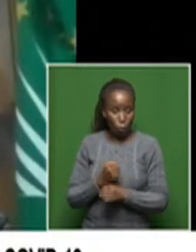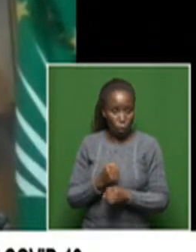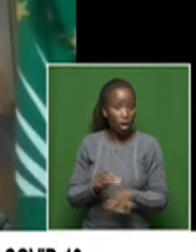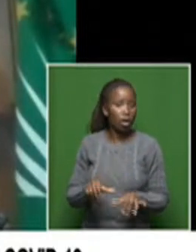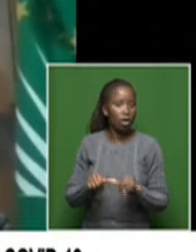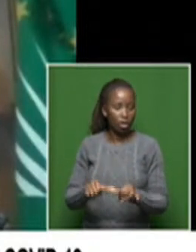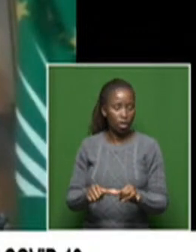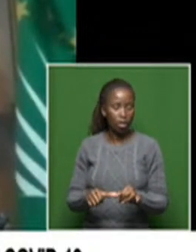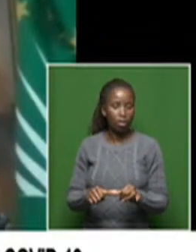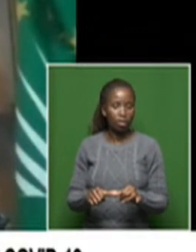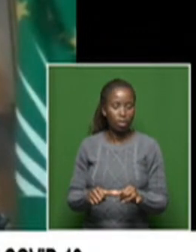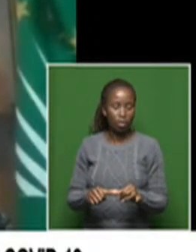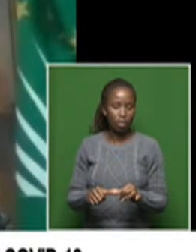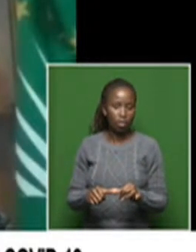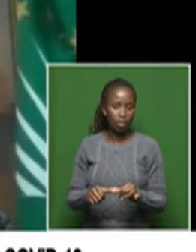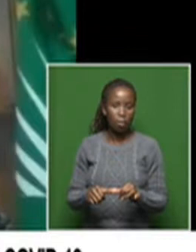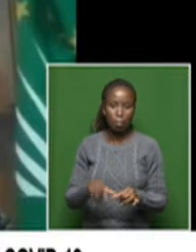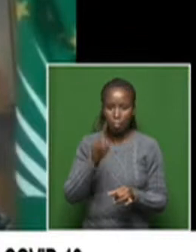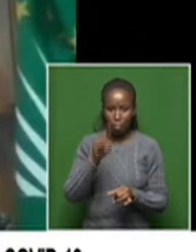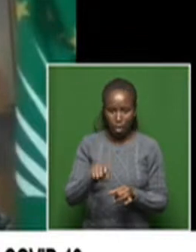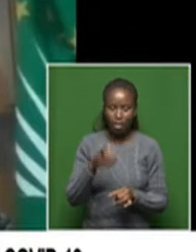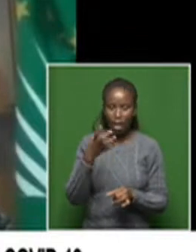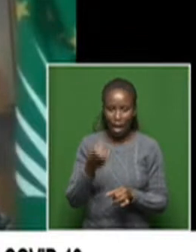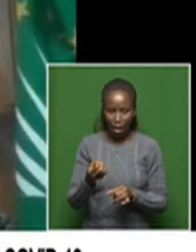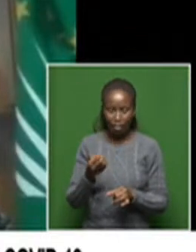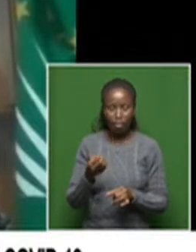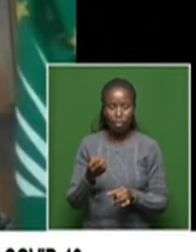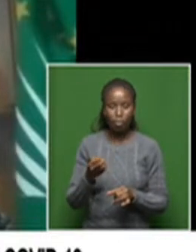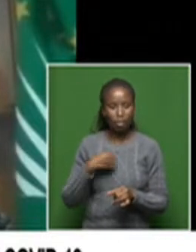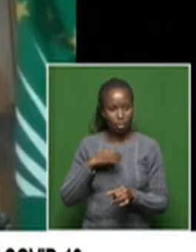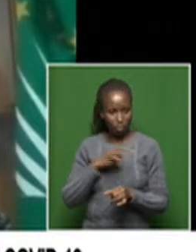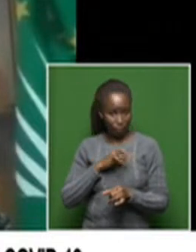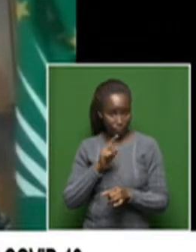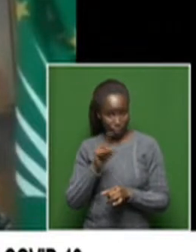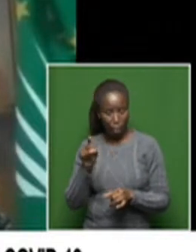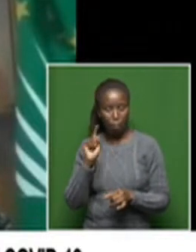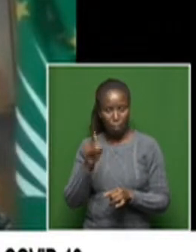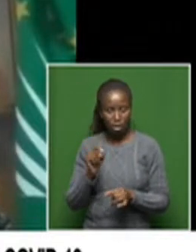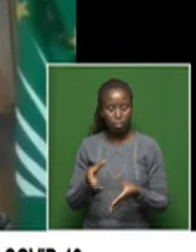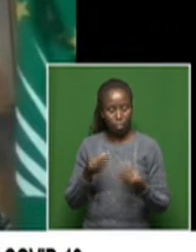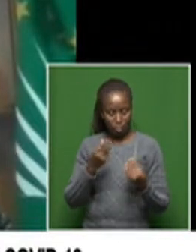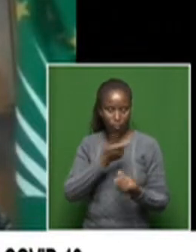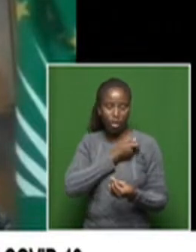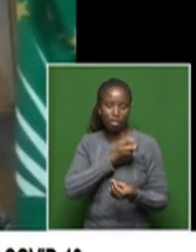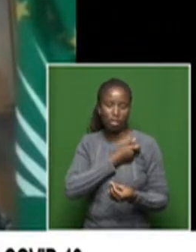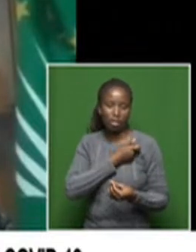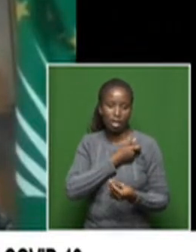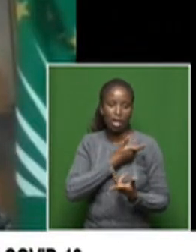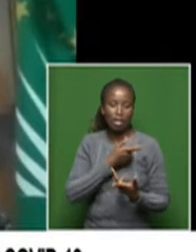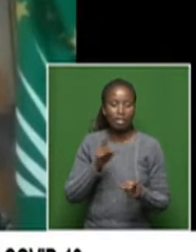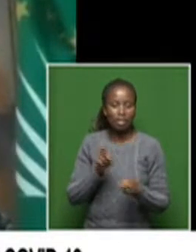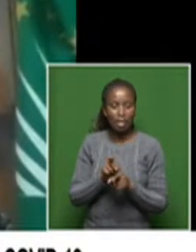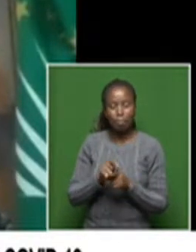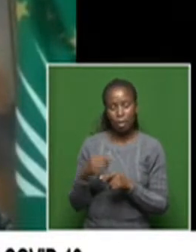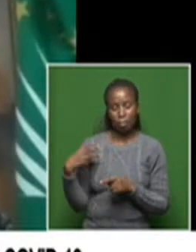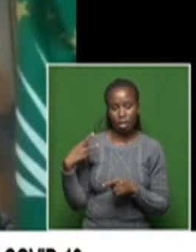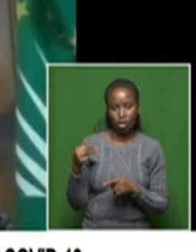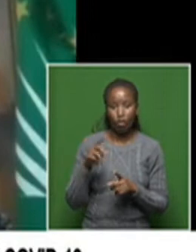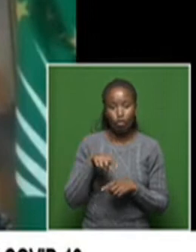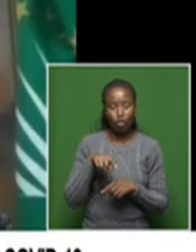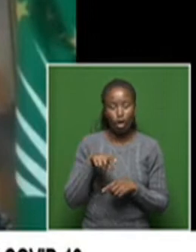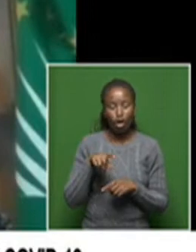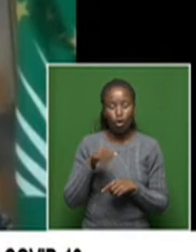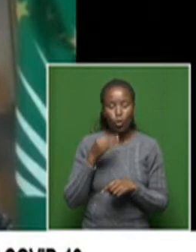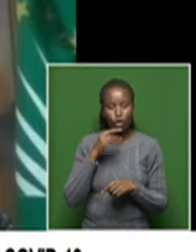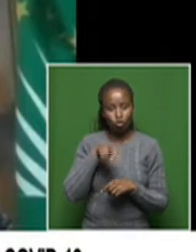to, we need to have the frontline staff to be able to be vaccinated. As the Minister of Tourism, I would have previously